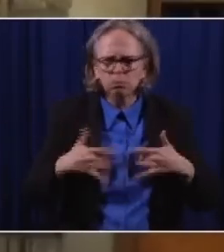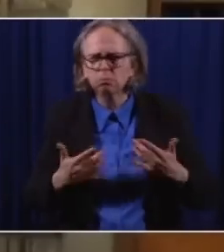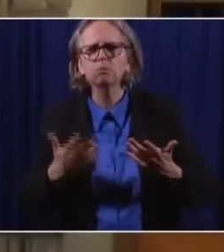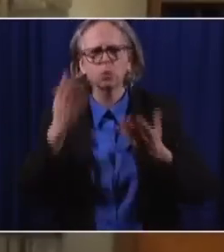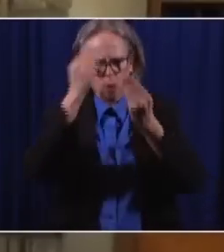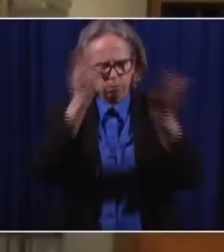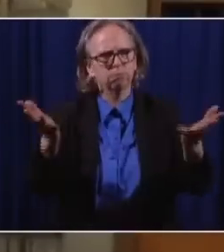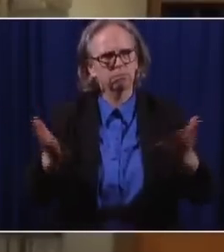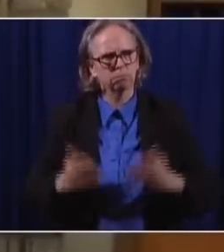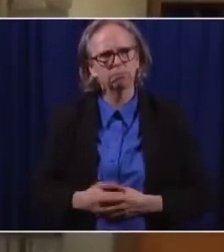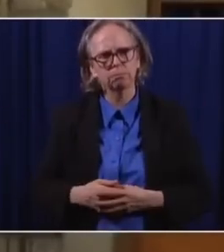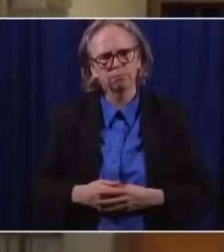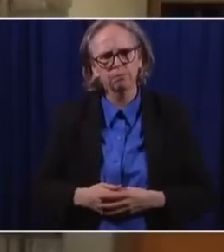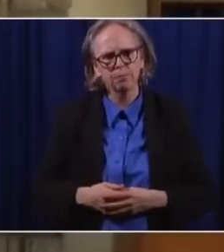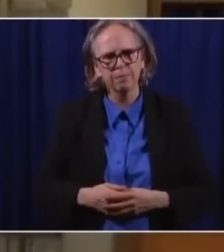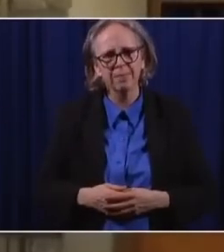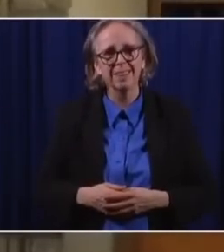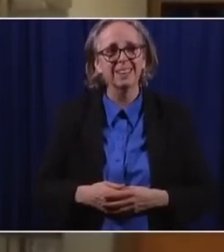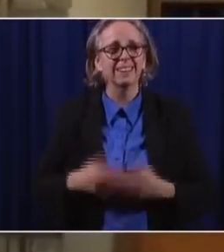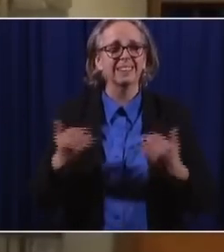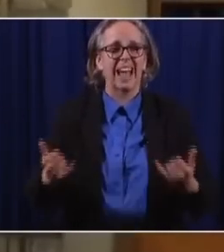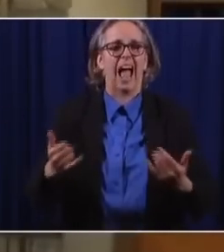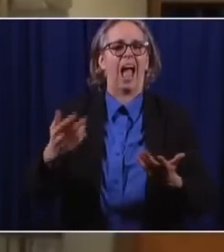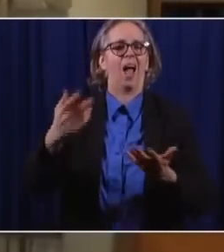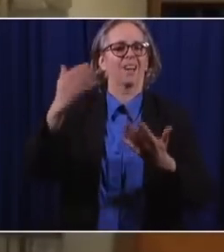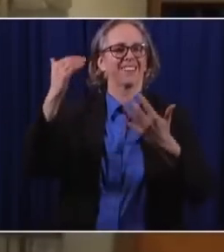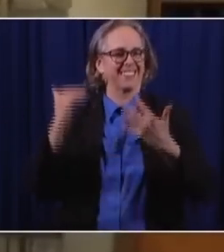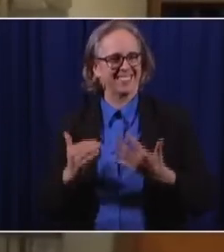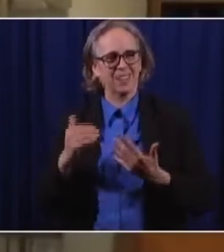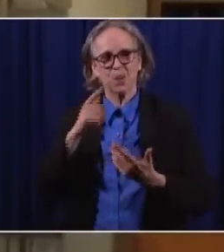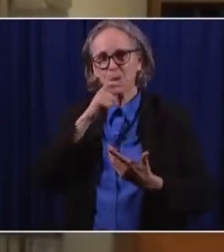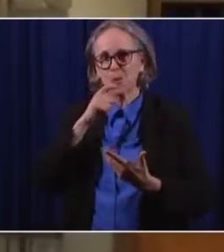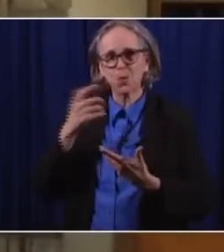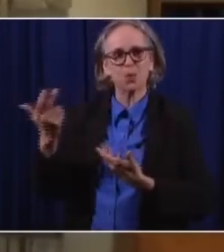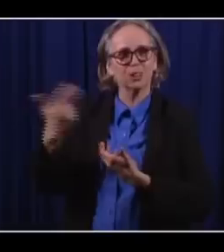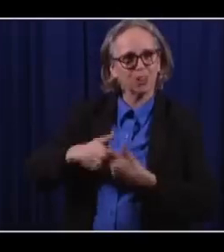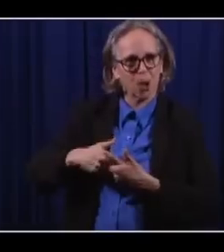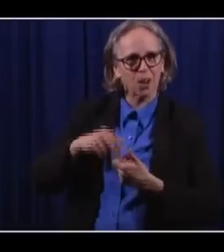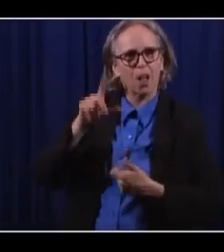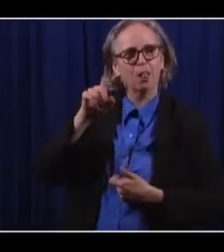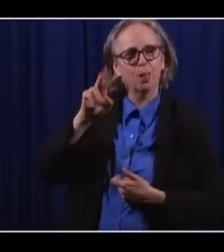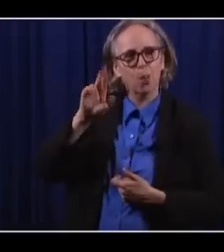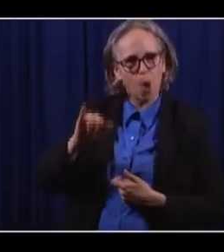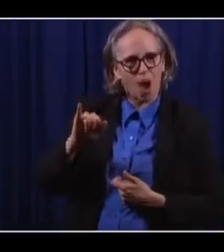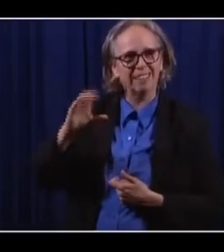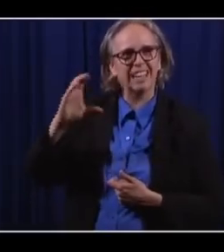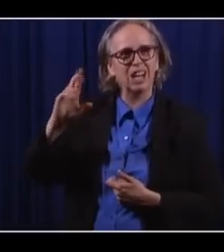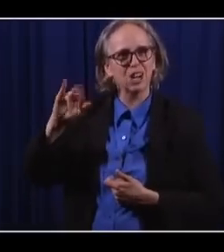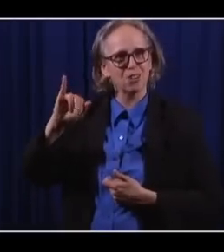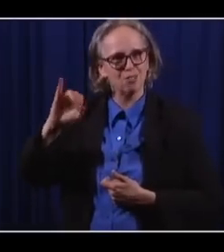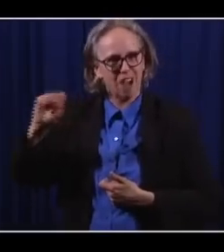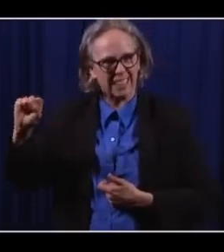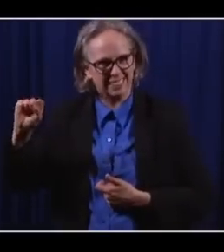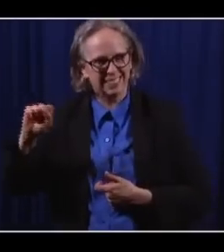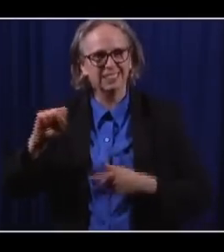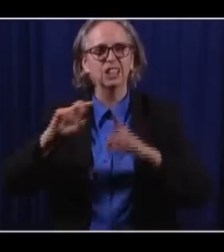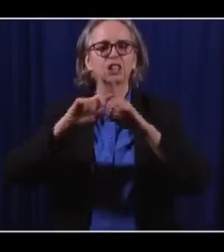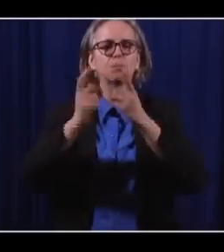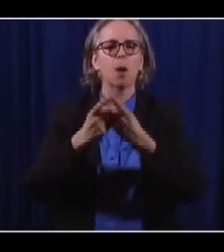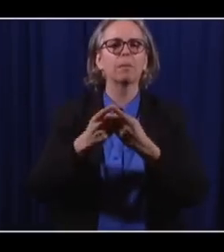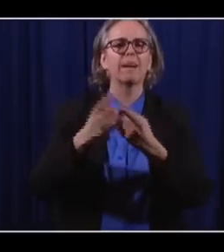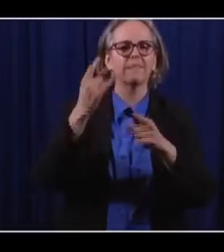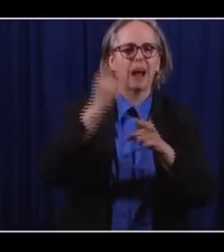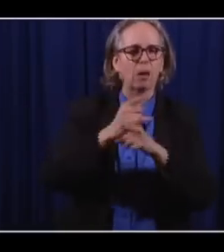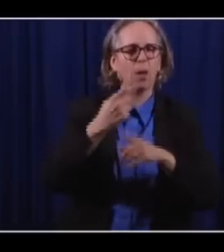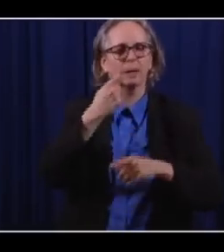our Department of Mental Health and Addiction Service Director, Lori Chris, is heading up our efforts to address the increasing mental health needs of